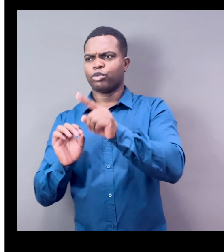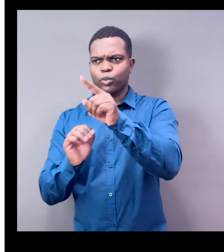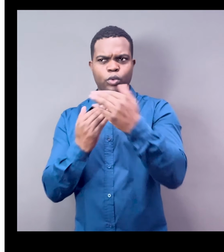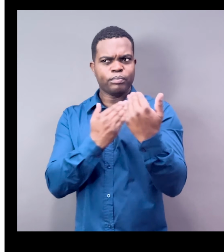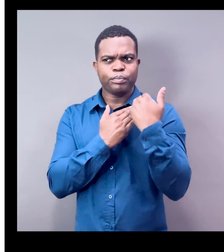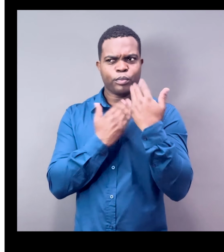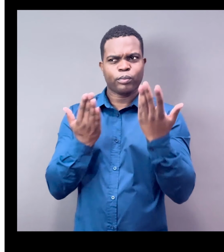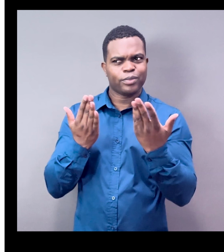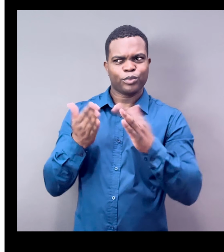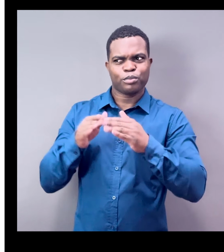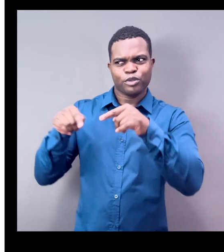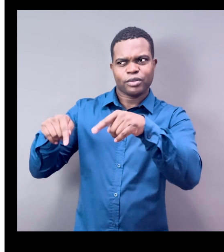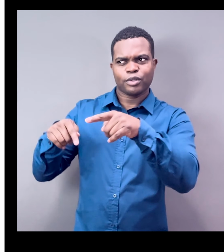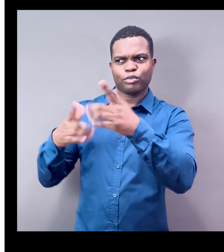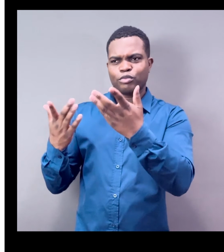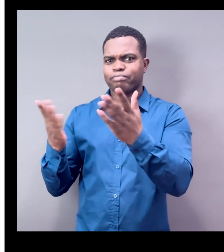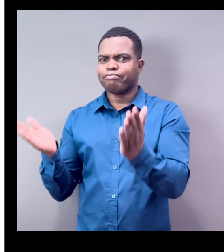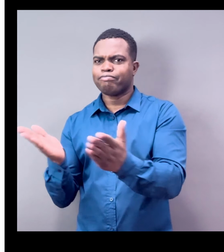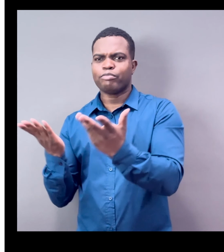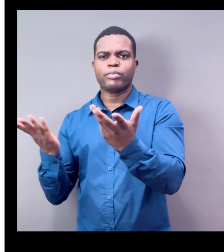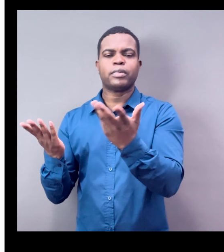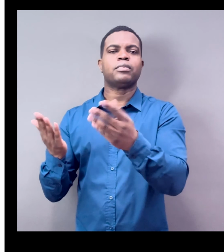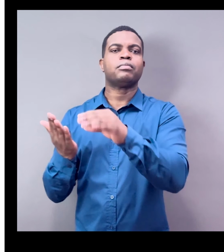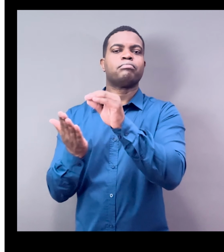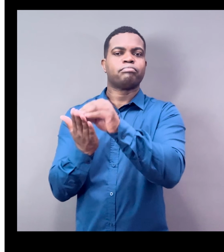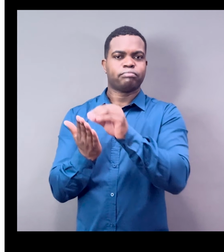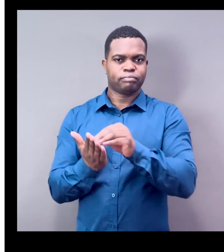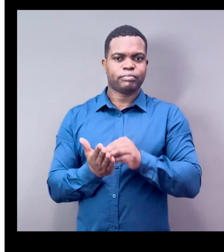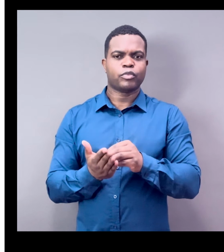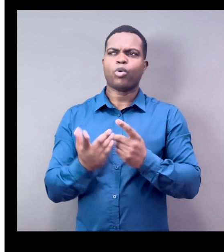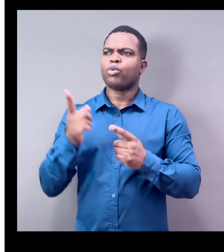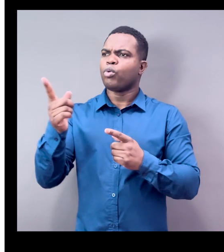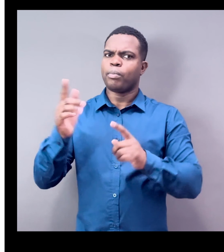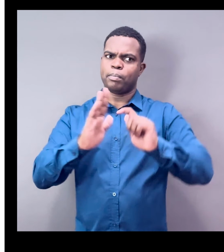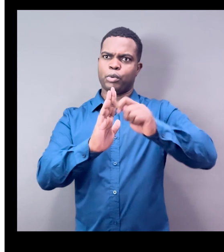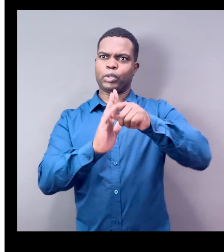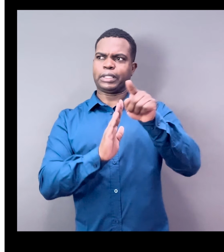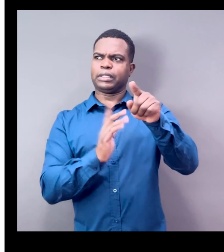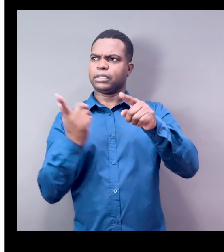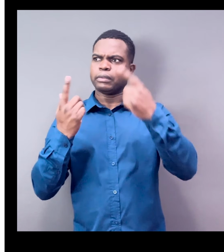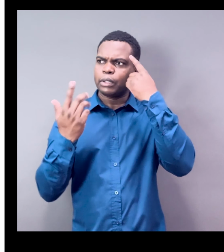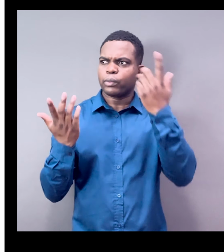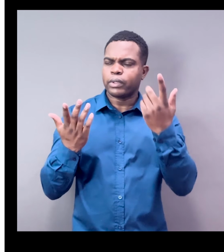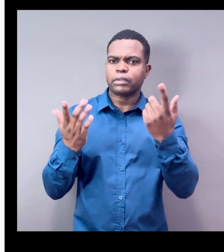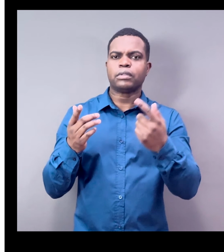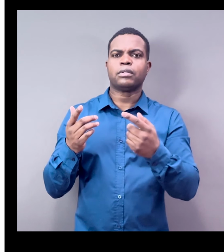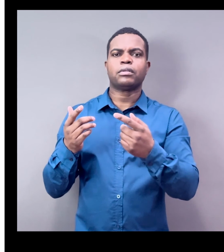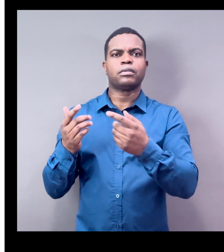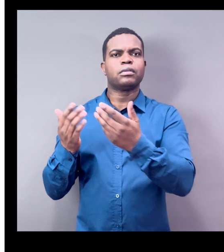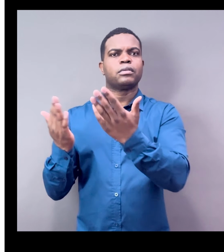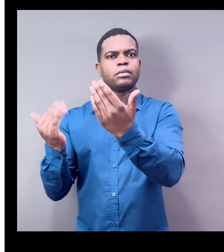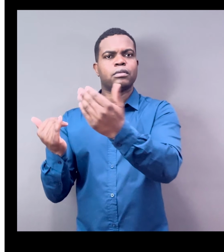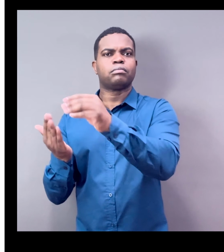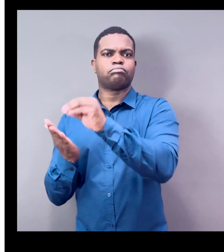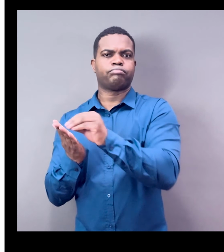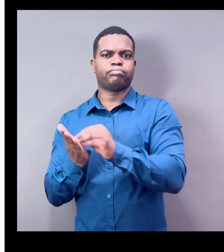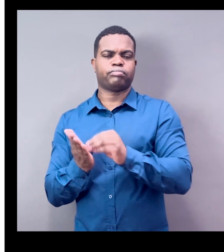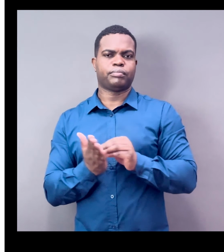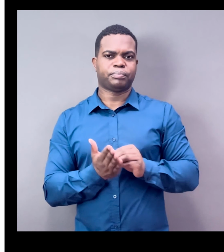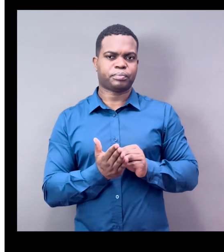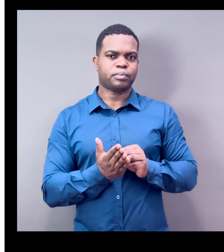about their roles in the community, their interests, in the project you want